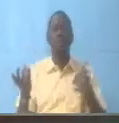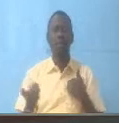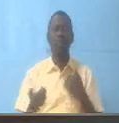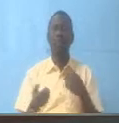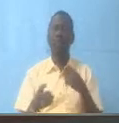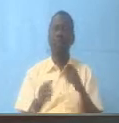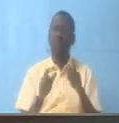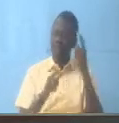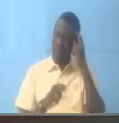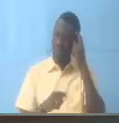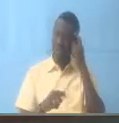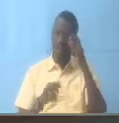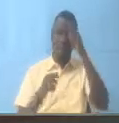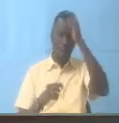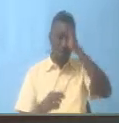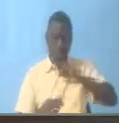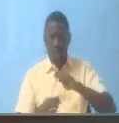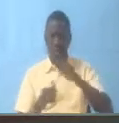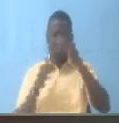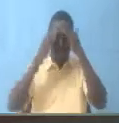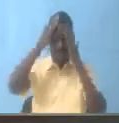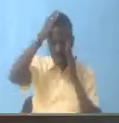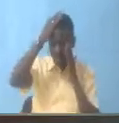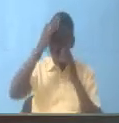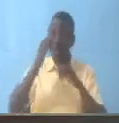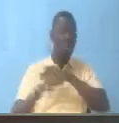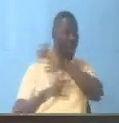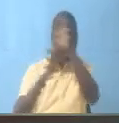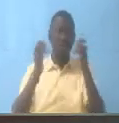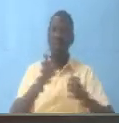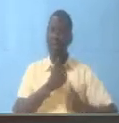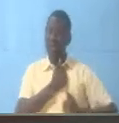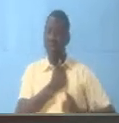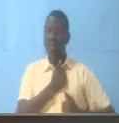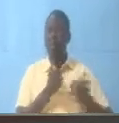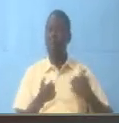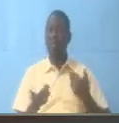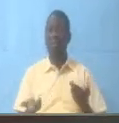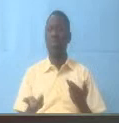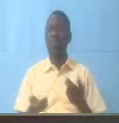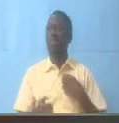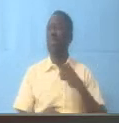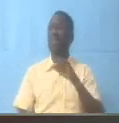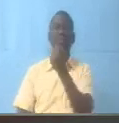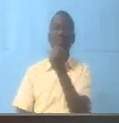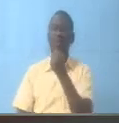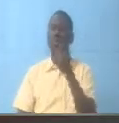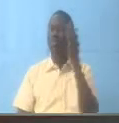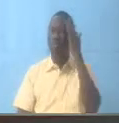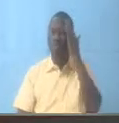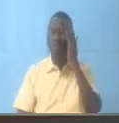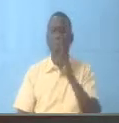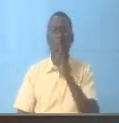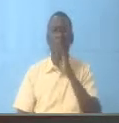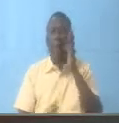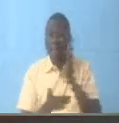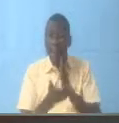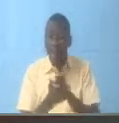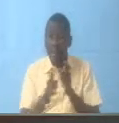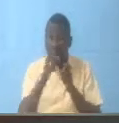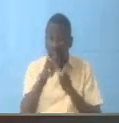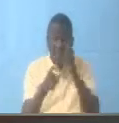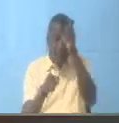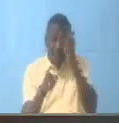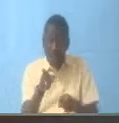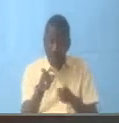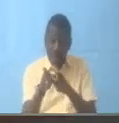forces. But being what it was always difficult to know who actually fired the shots. A specific